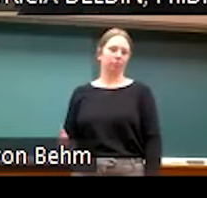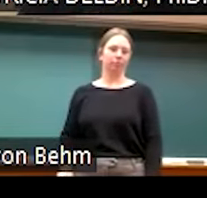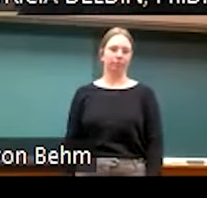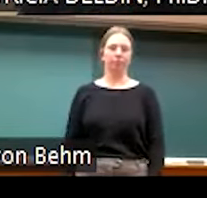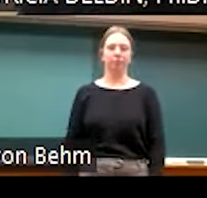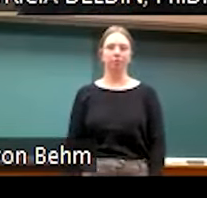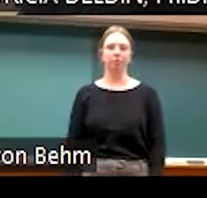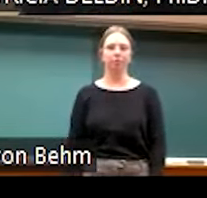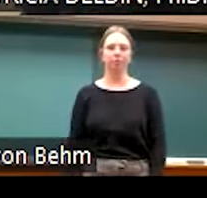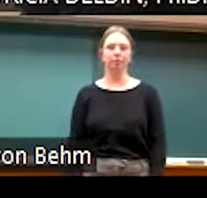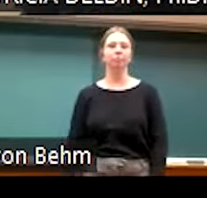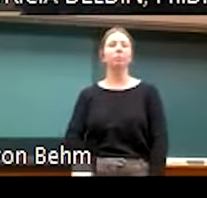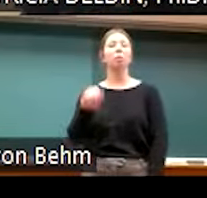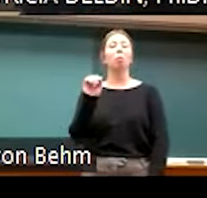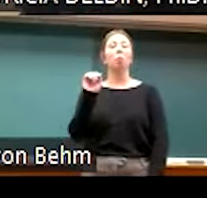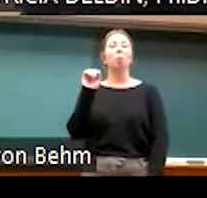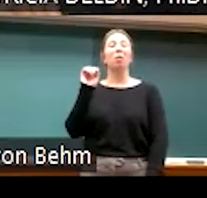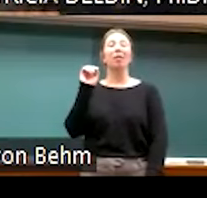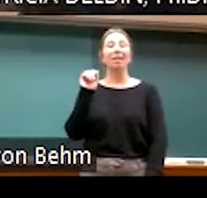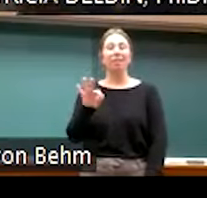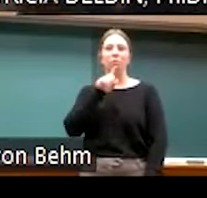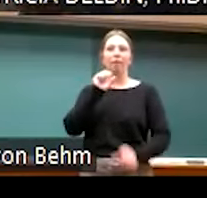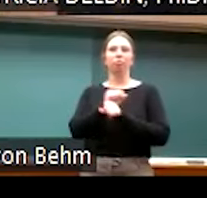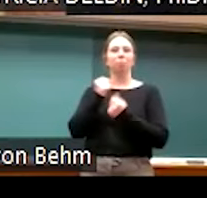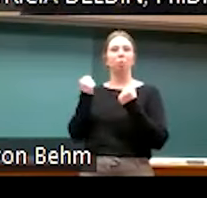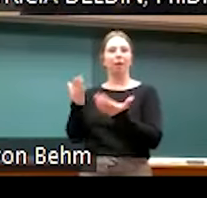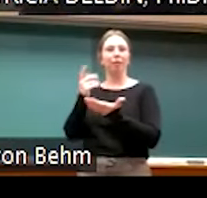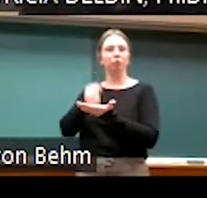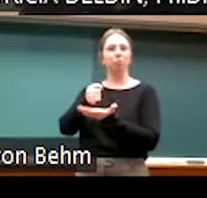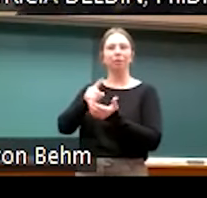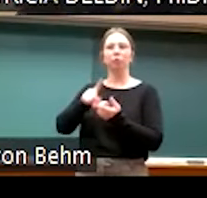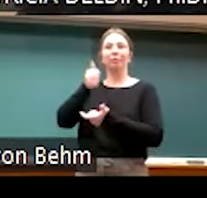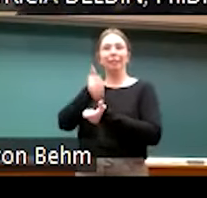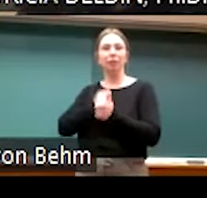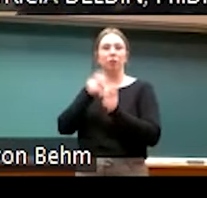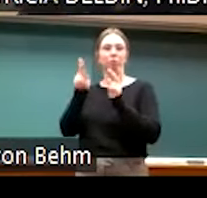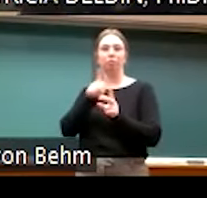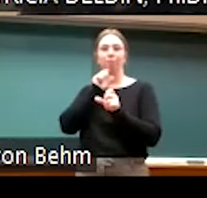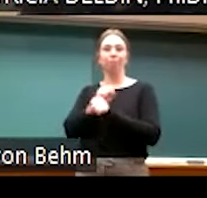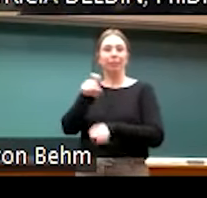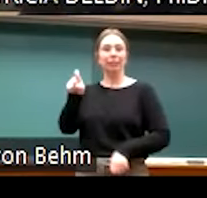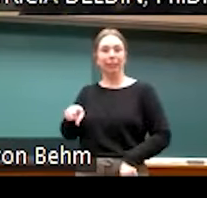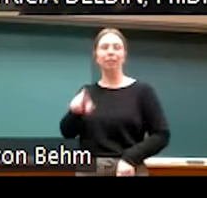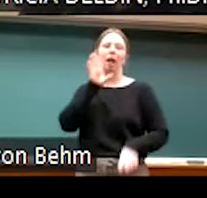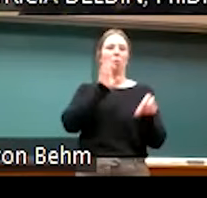If we treated every single person who needed it with traditional care, we would break the healthcare system.